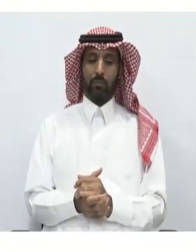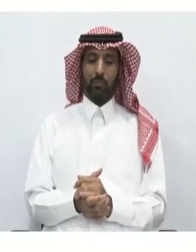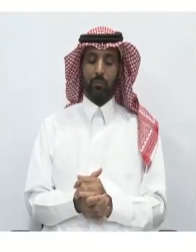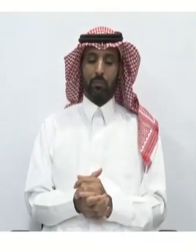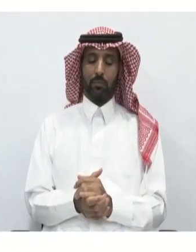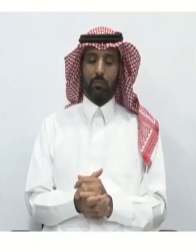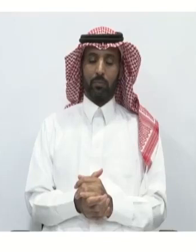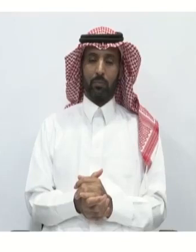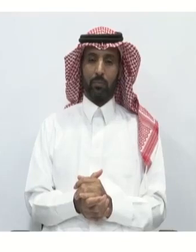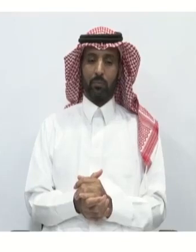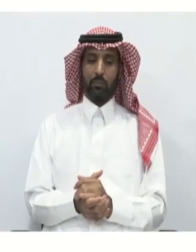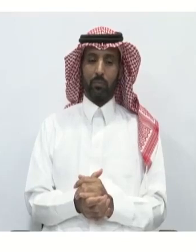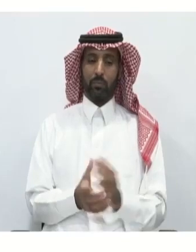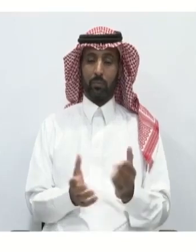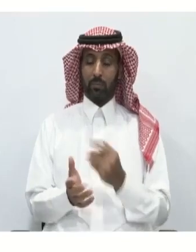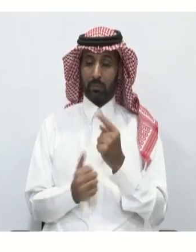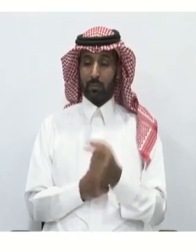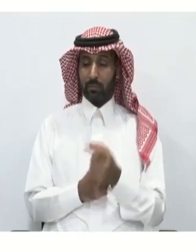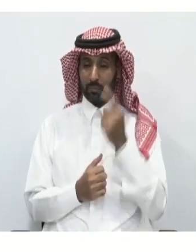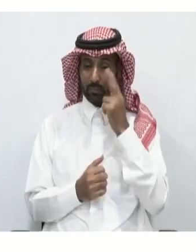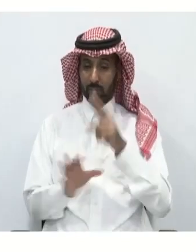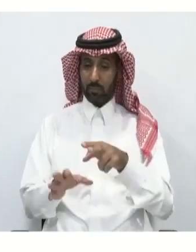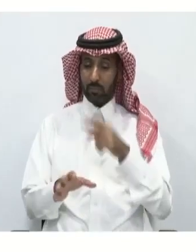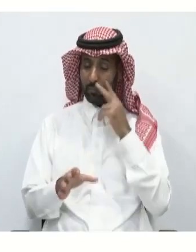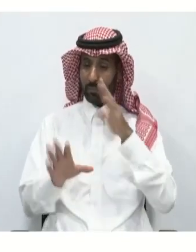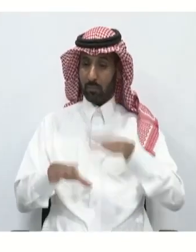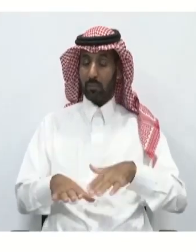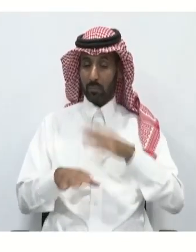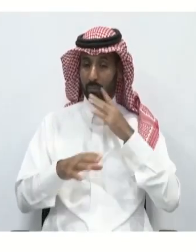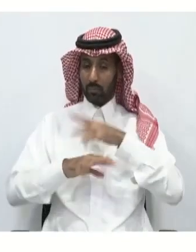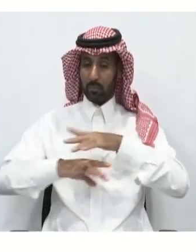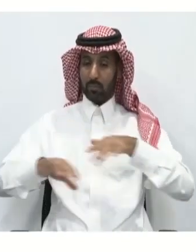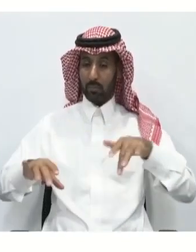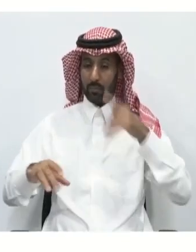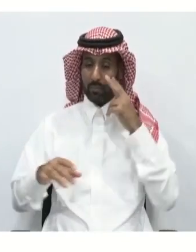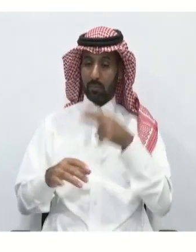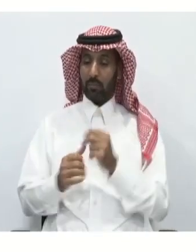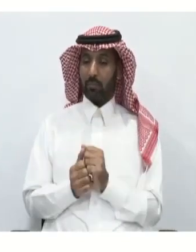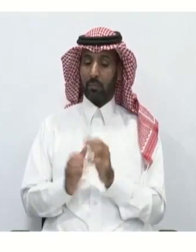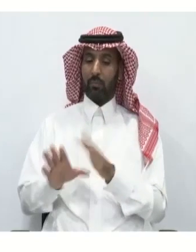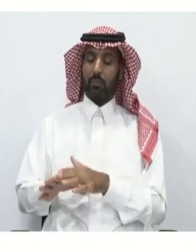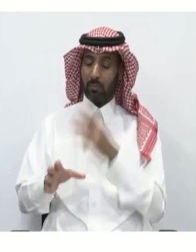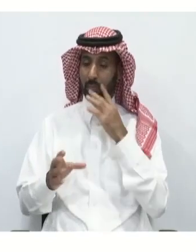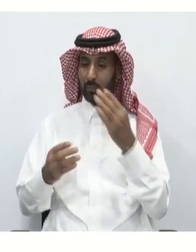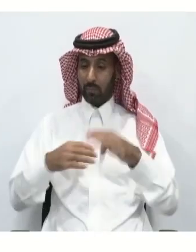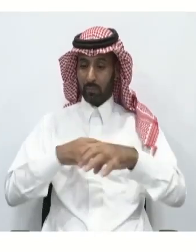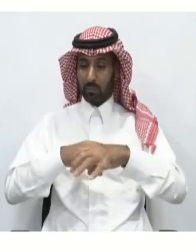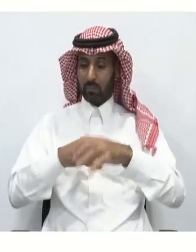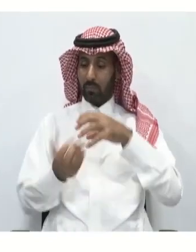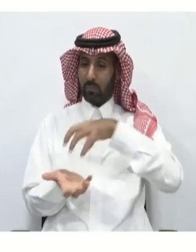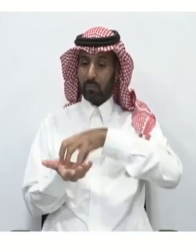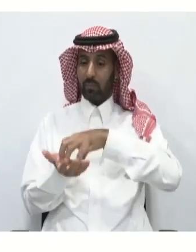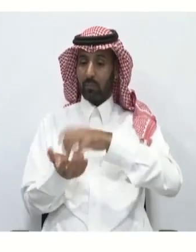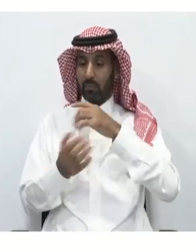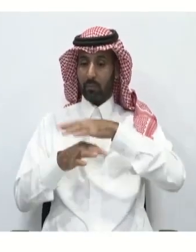Let's continue here. Admittedly, staying at the camps feels more like a rustic summer camp than a beach resort, but that is